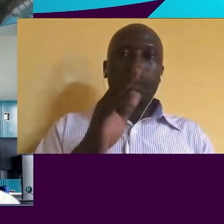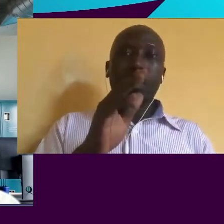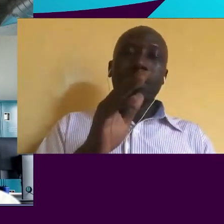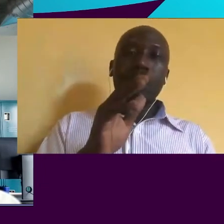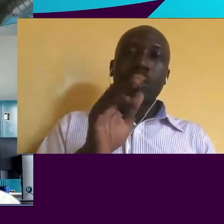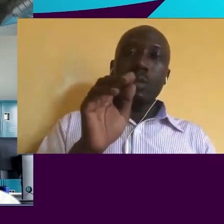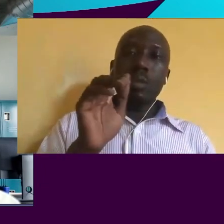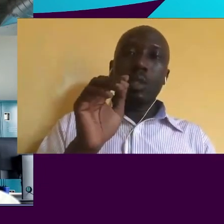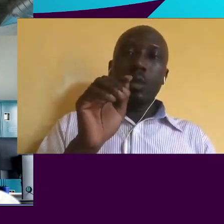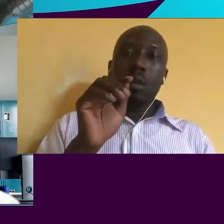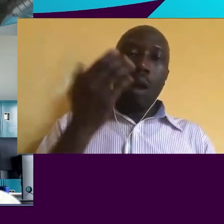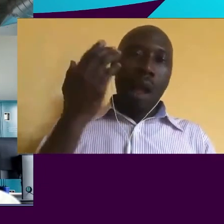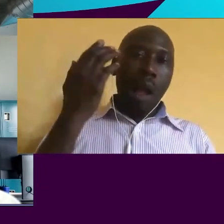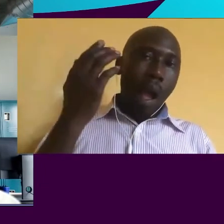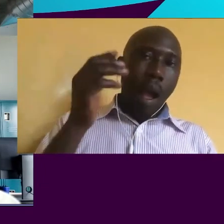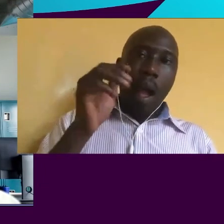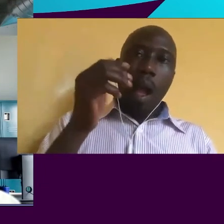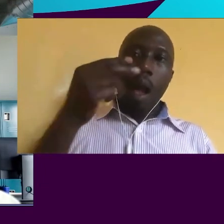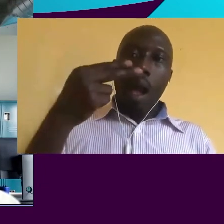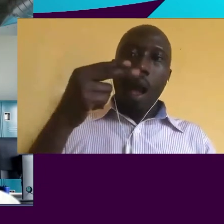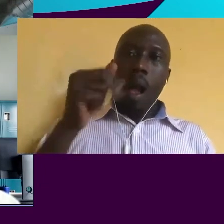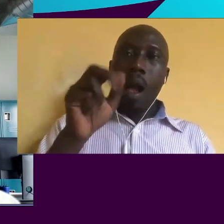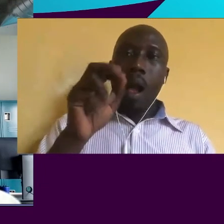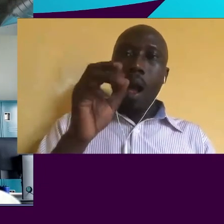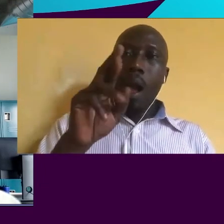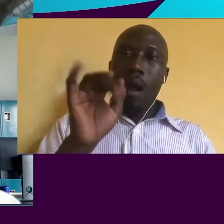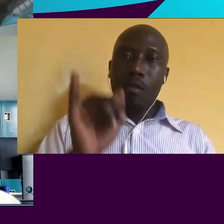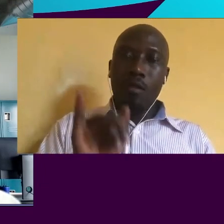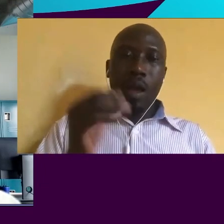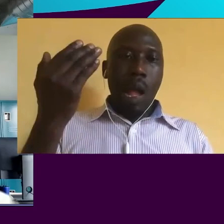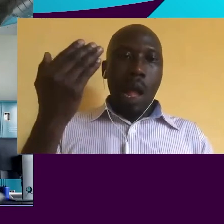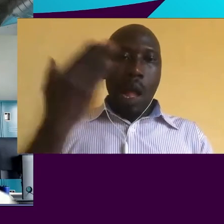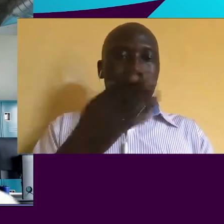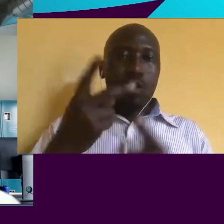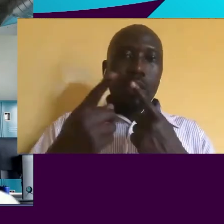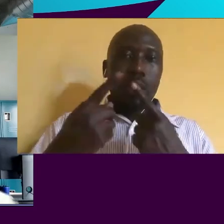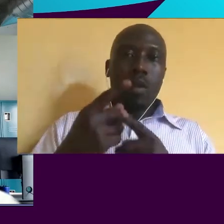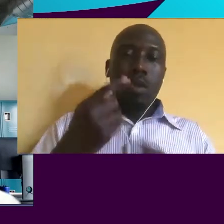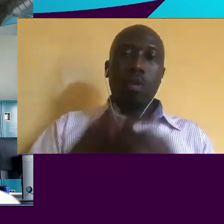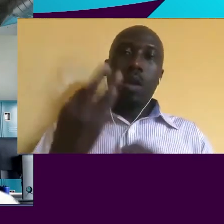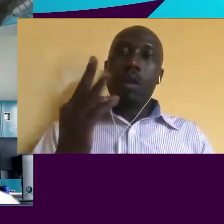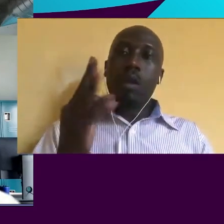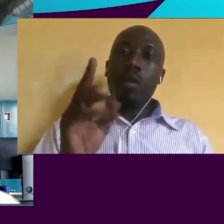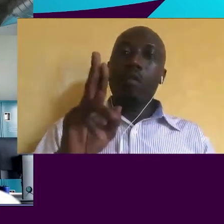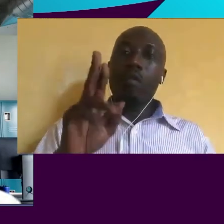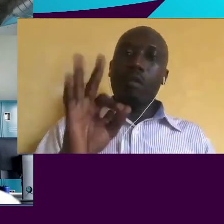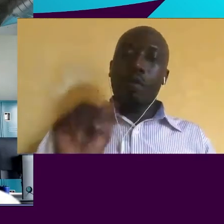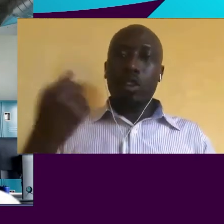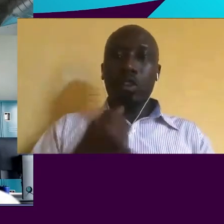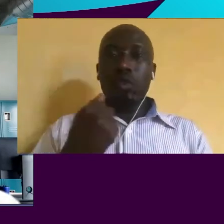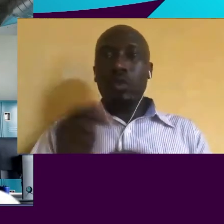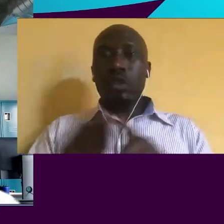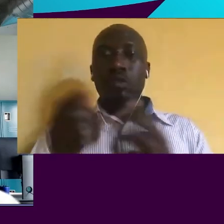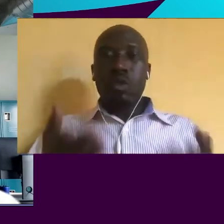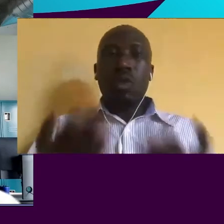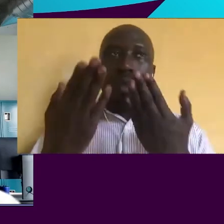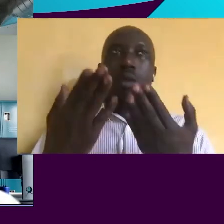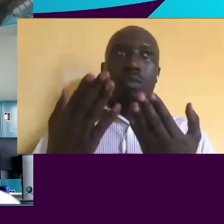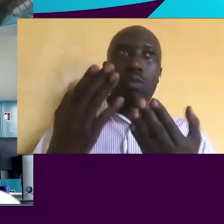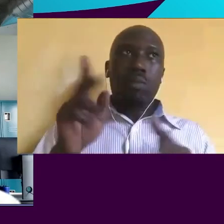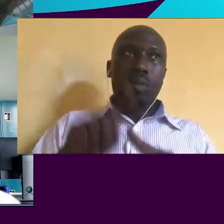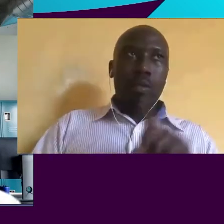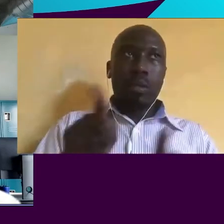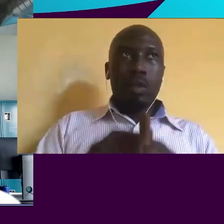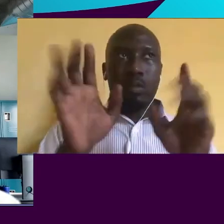what we're about what FUFA is doing to advance female participation. That's really important for us as the British